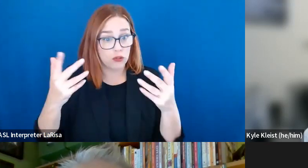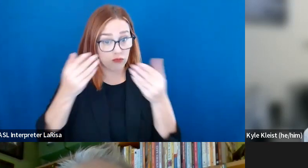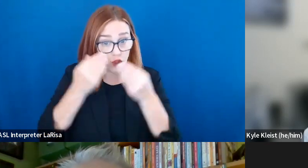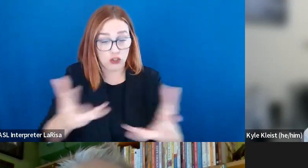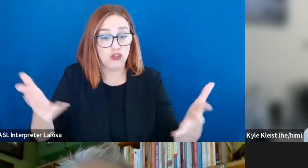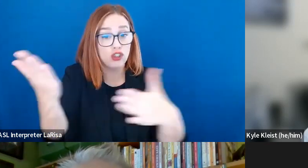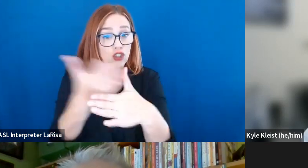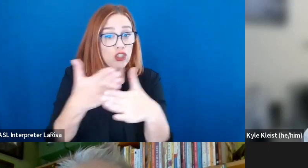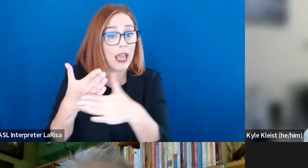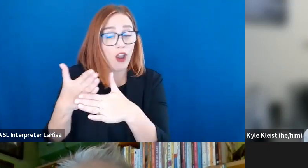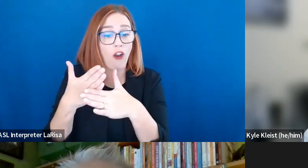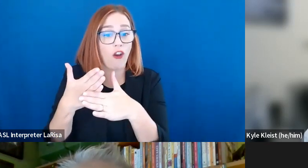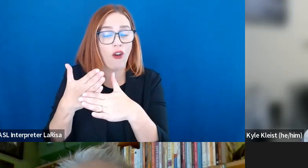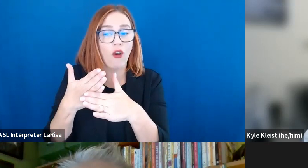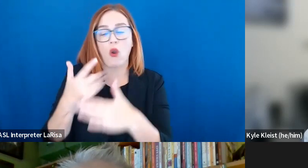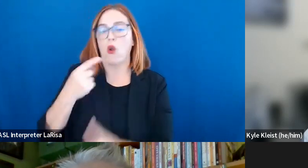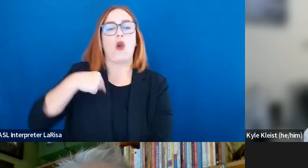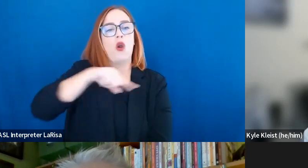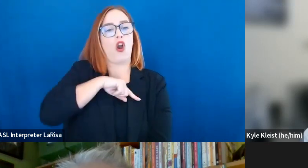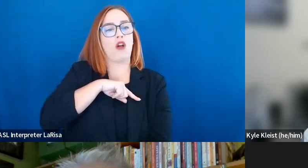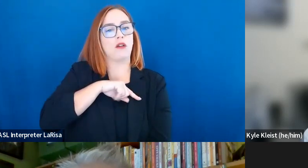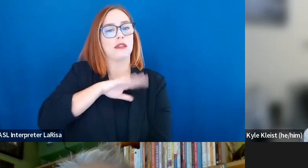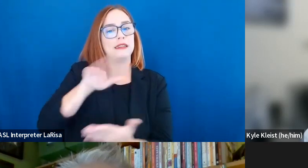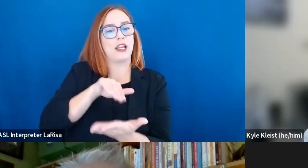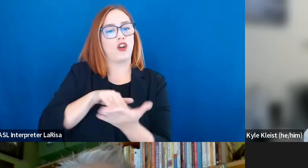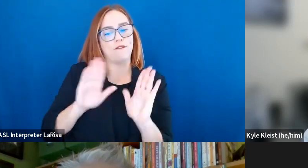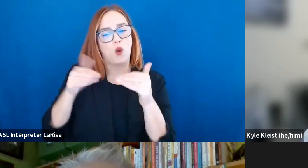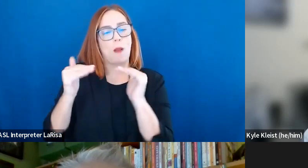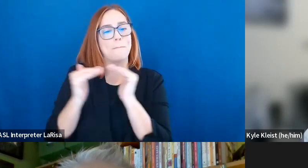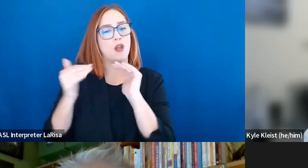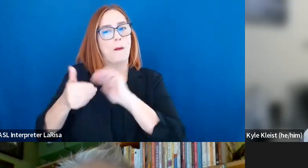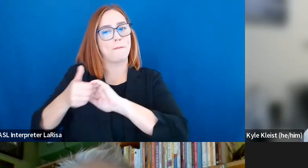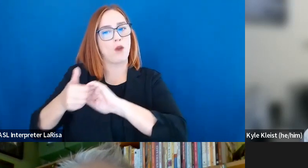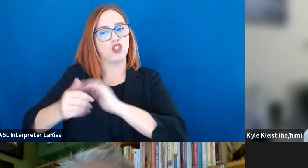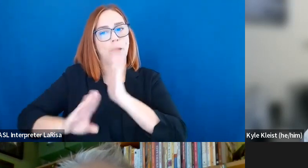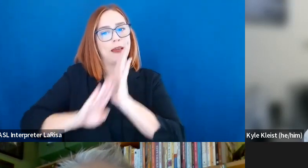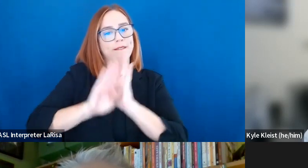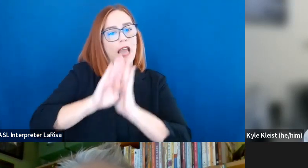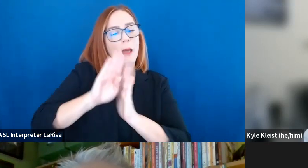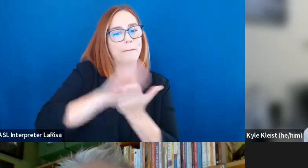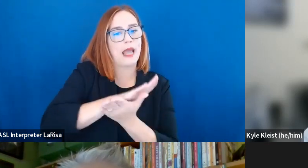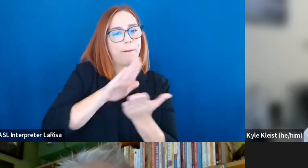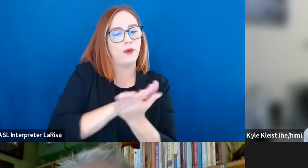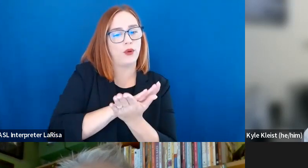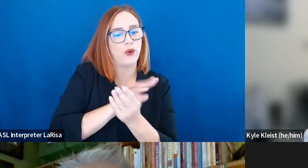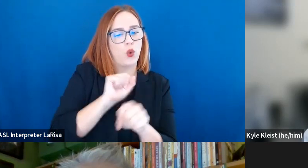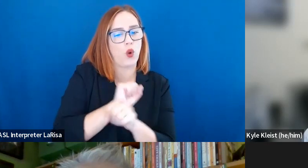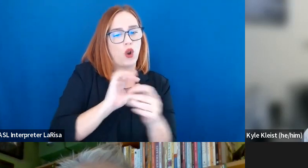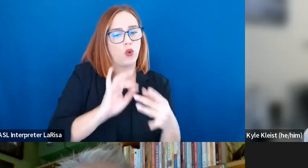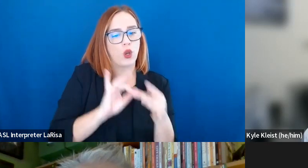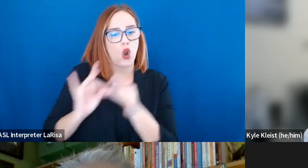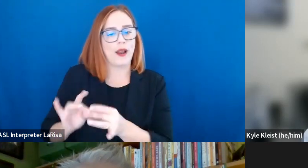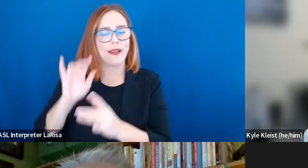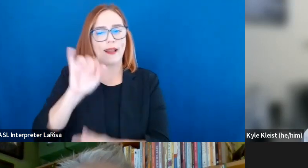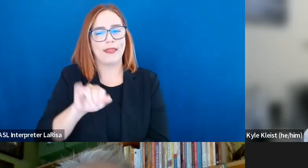center really focusing on doing some peer partnership. We're developing some paperwork around that, specifically looking at individual matches,